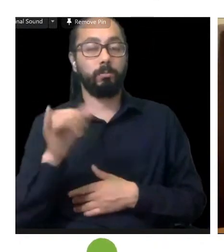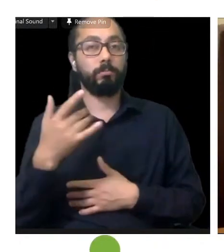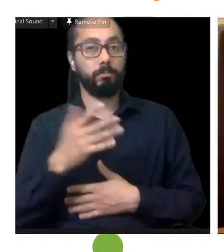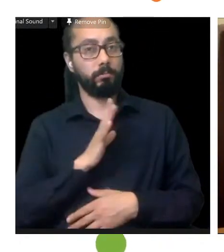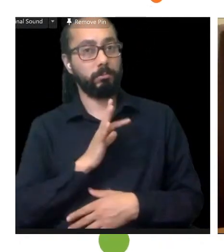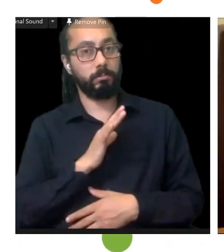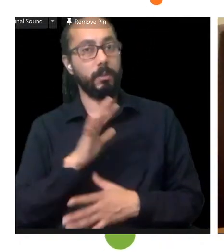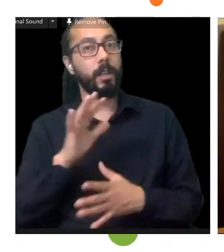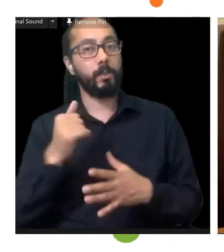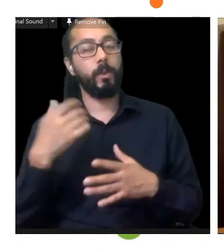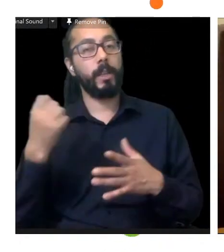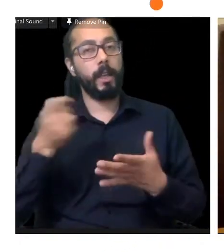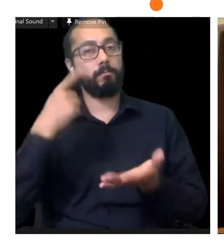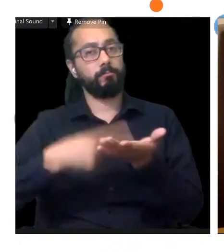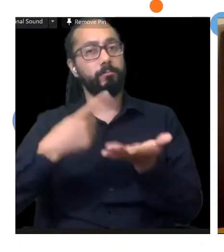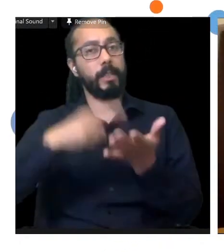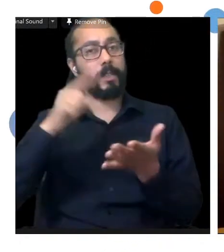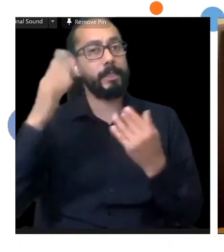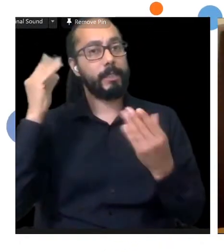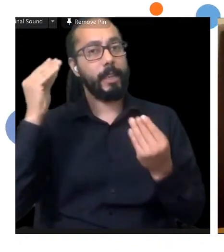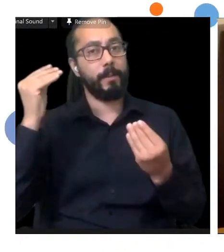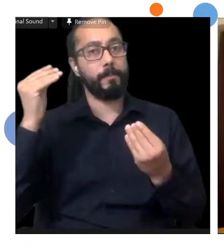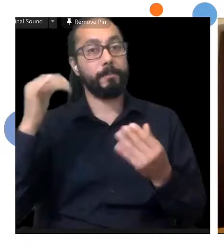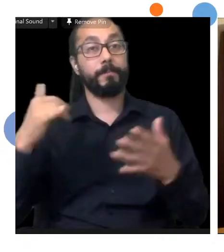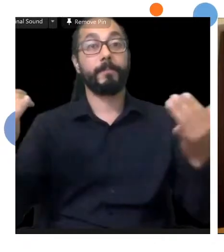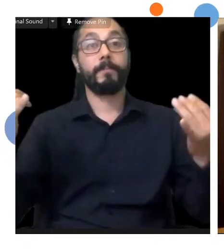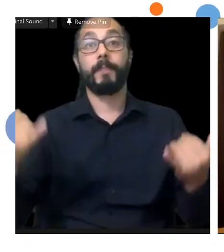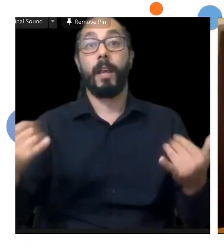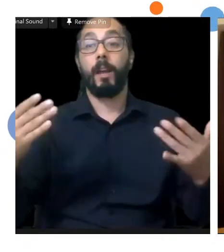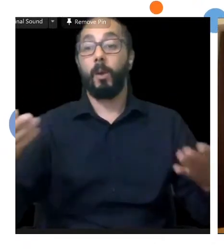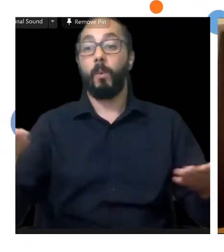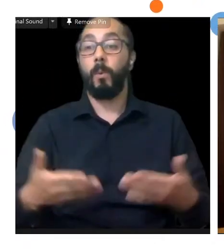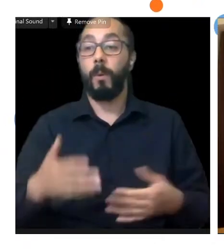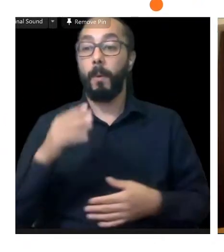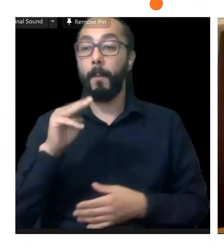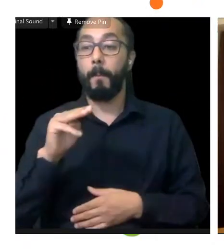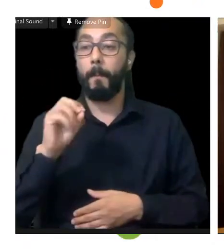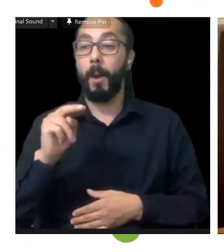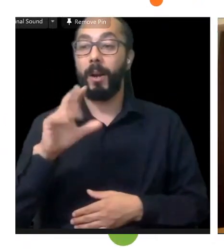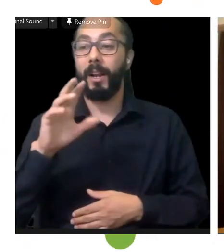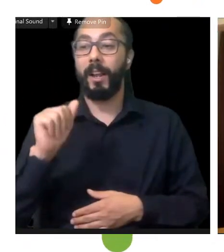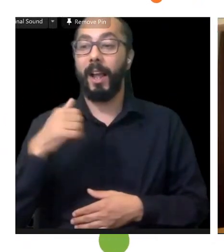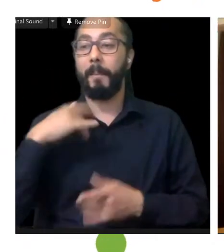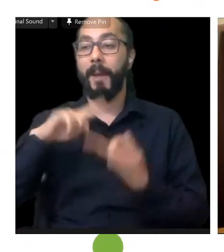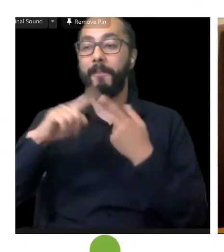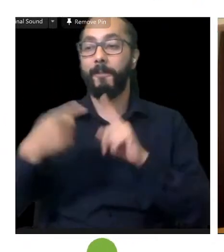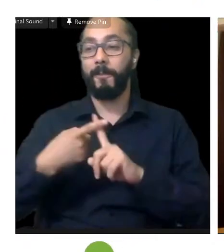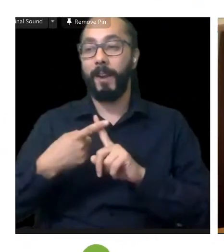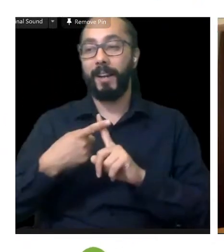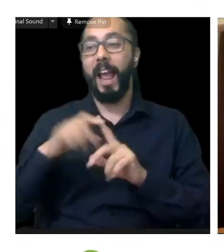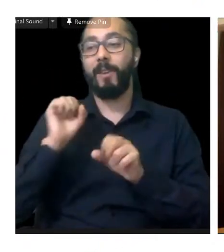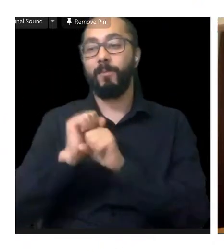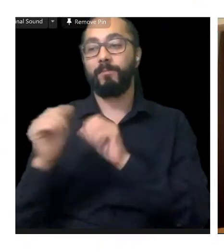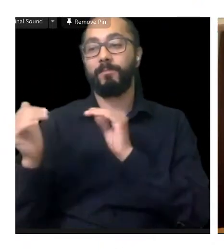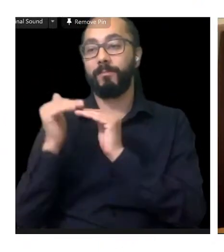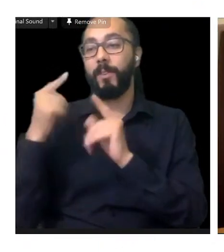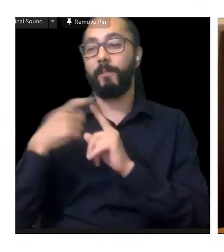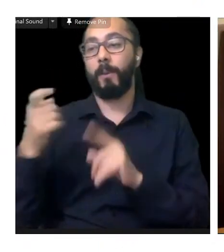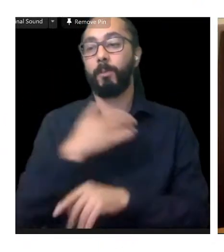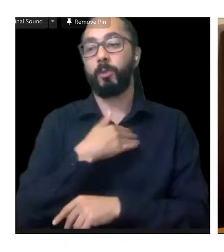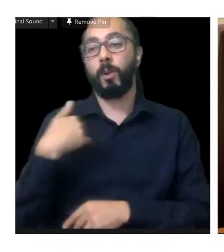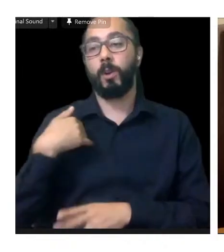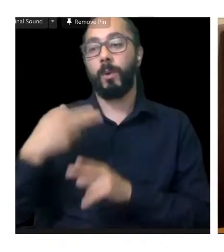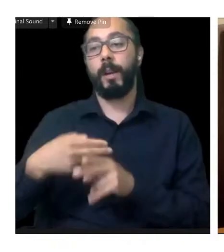forward. I'm going to welcome Monica. Monica, my friend and colleague from Toronto. Monica, there's a ton of information in